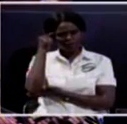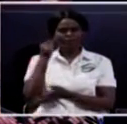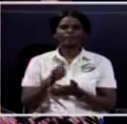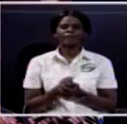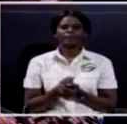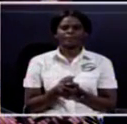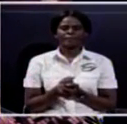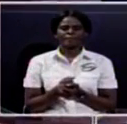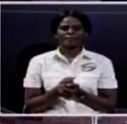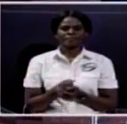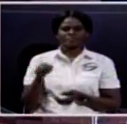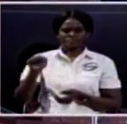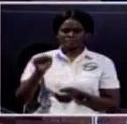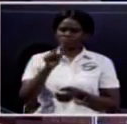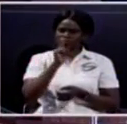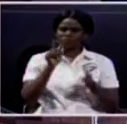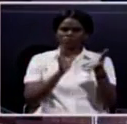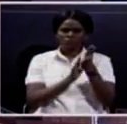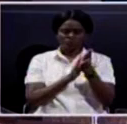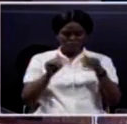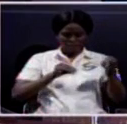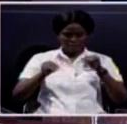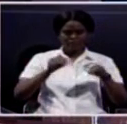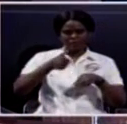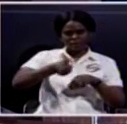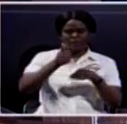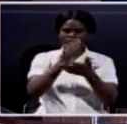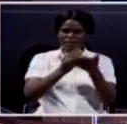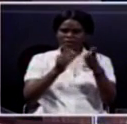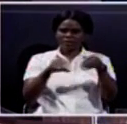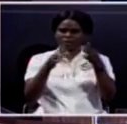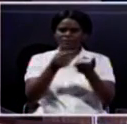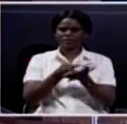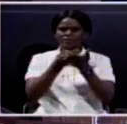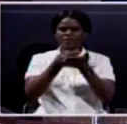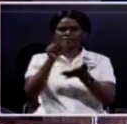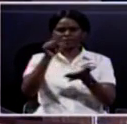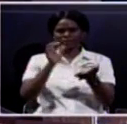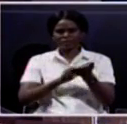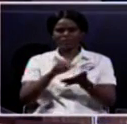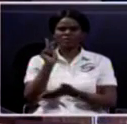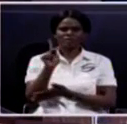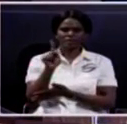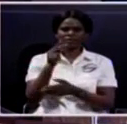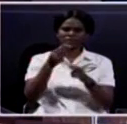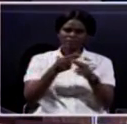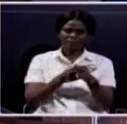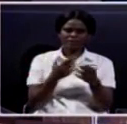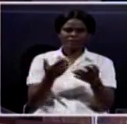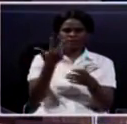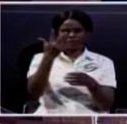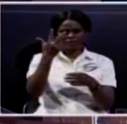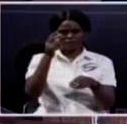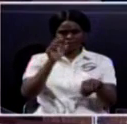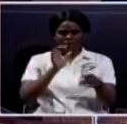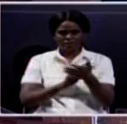We have played... Because basically these schools have been running themselves. Some of them you give them a grant as low as 1,000 kwacha per month, 3,000